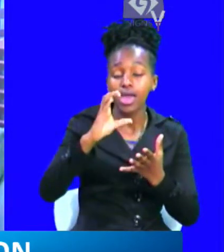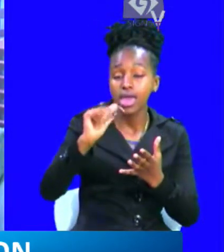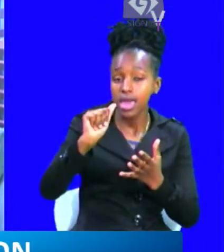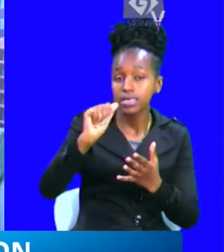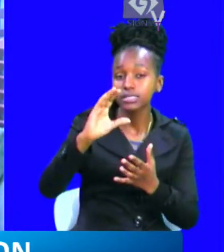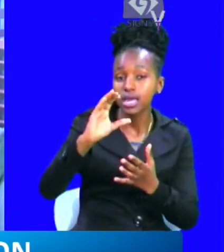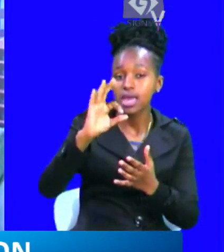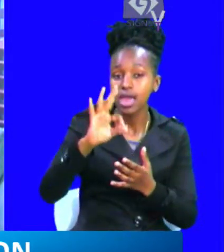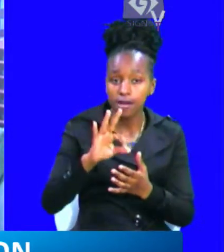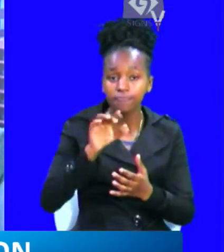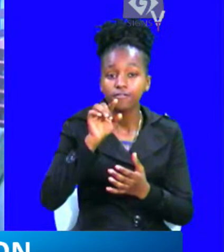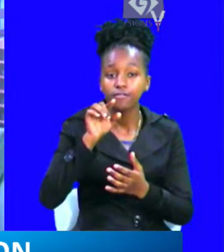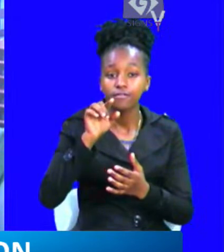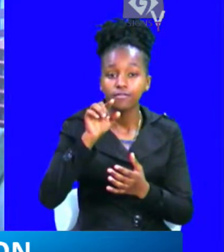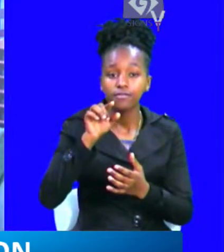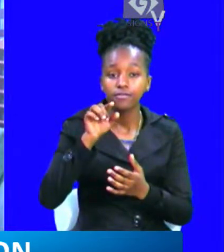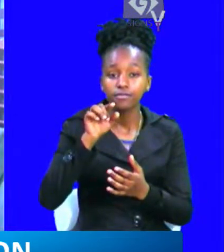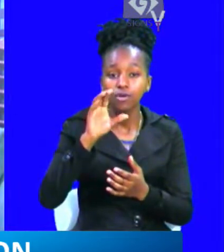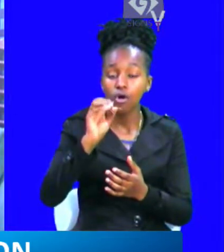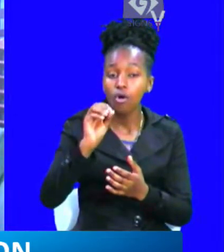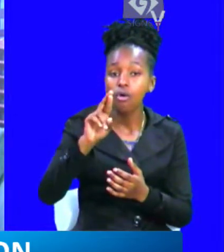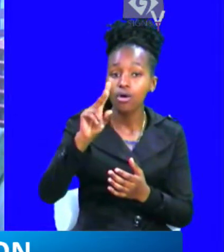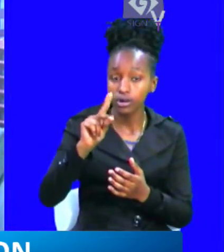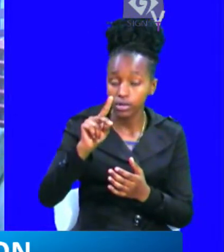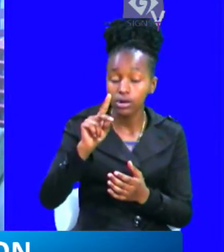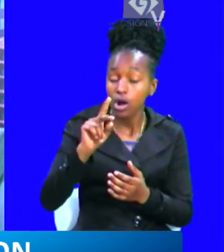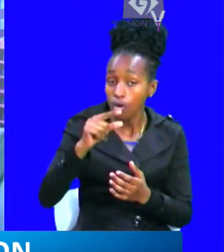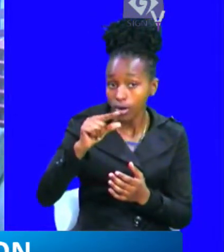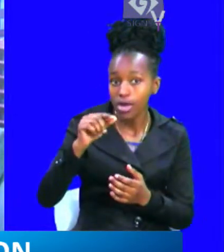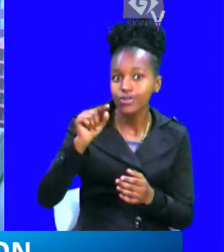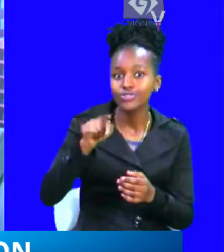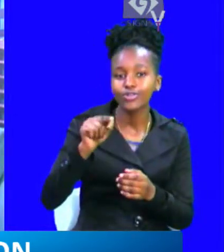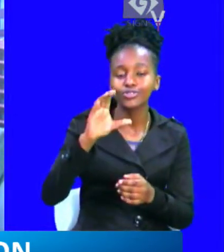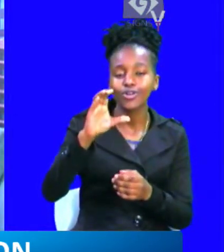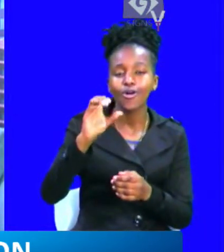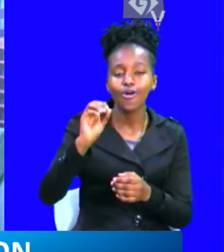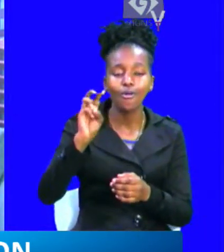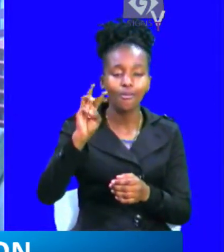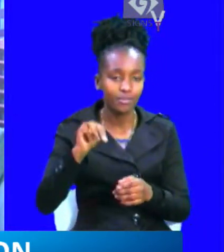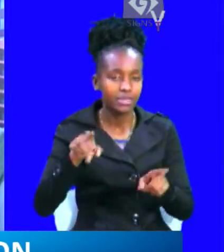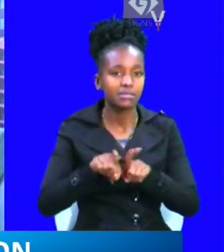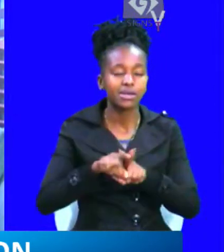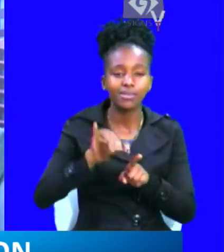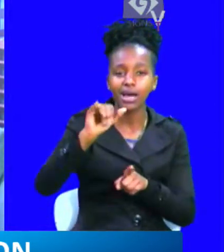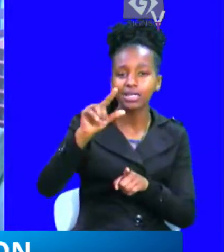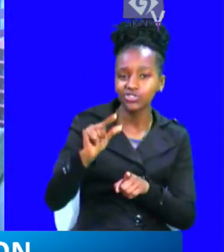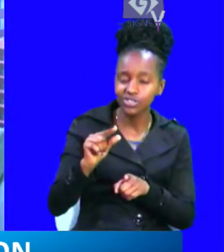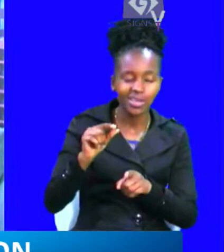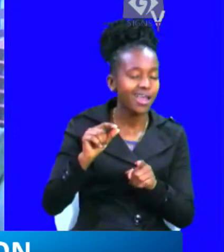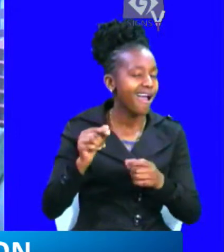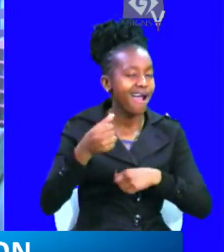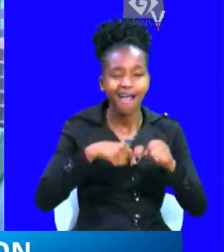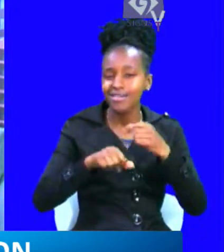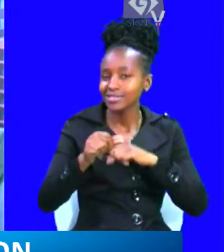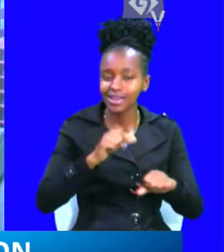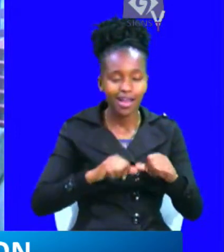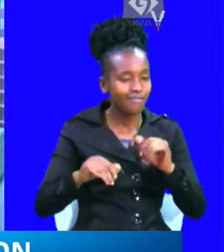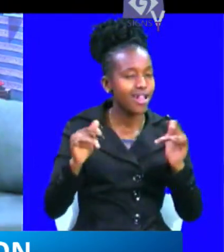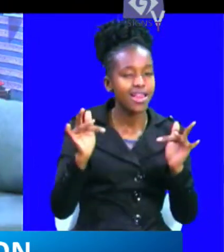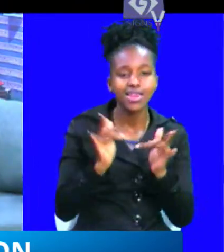info@acforg.com. And Instagram, we are also very active. Yes. We are also on LinkedIn, we are on